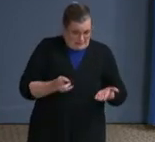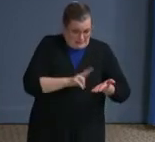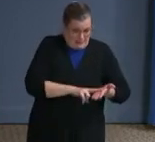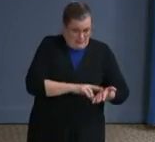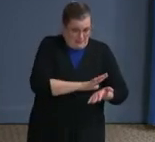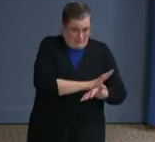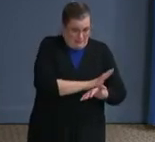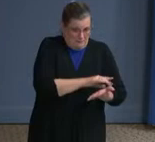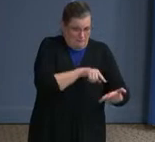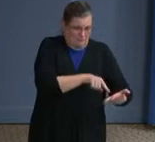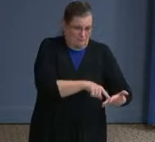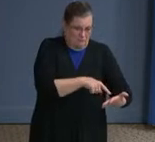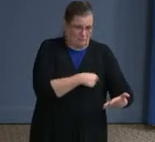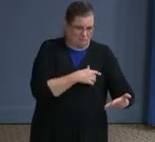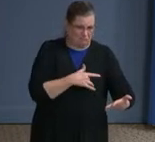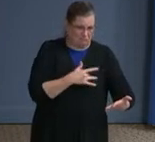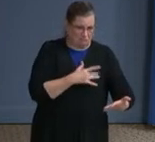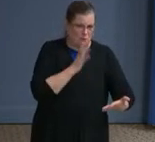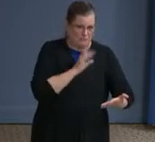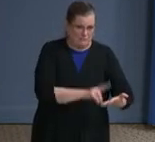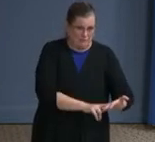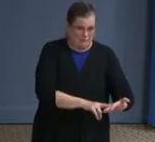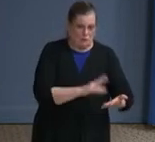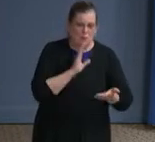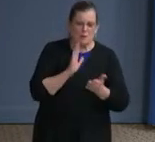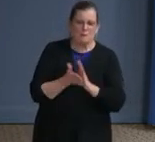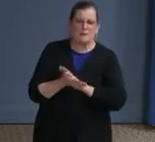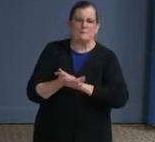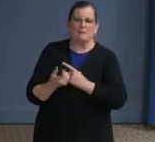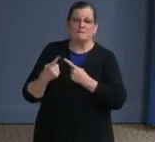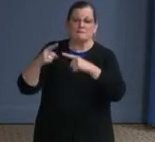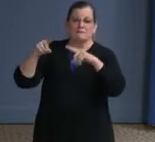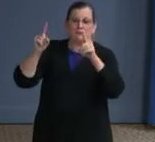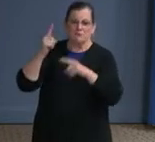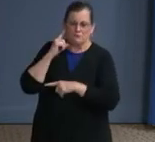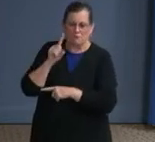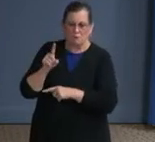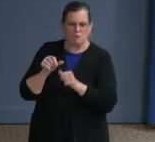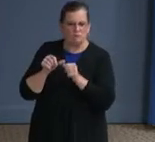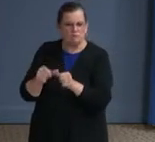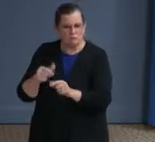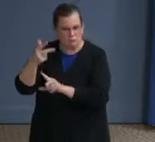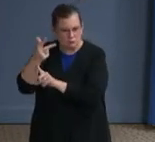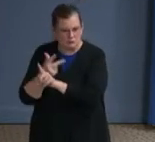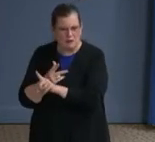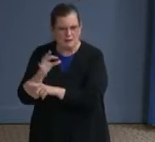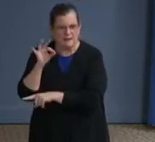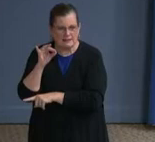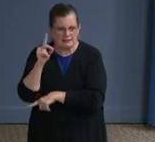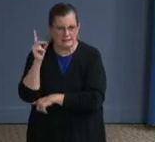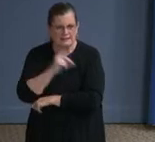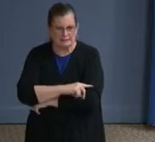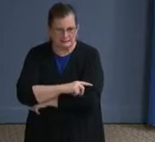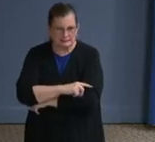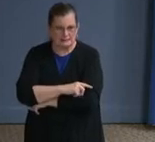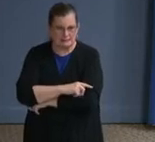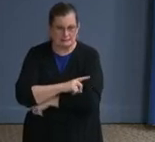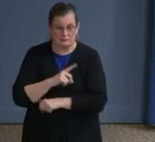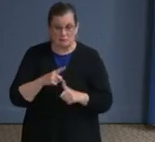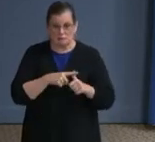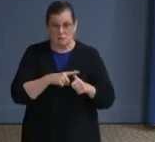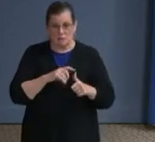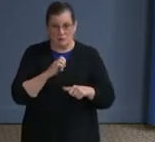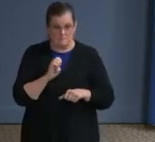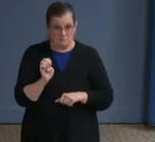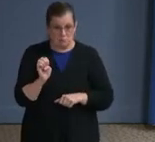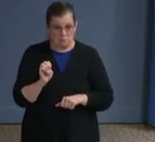signs it, it becomes effective, but only lasts for 90 days. One is to improve the council's ability for